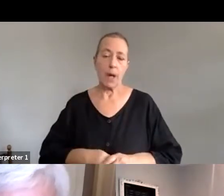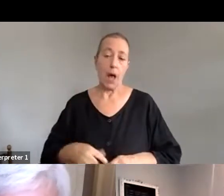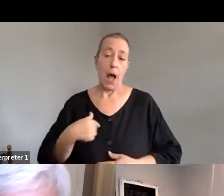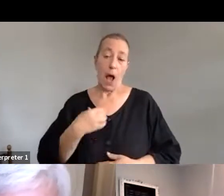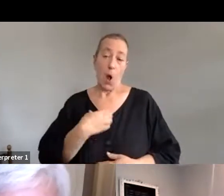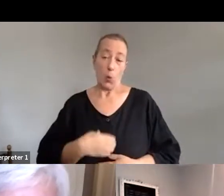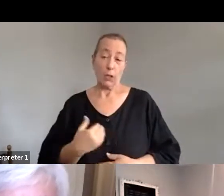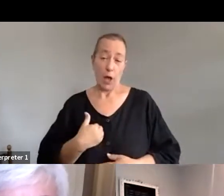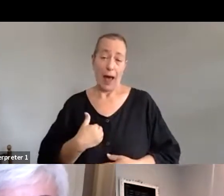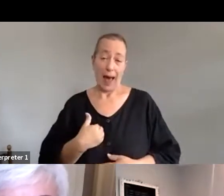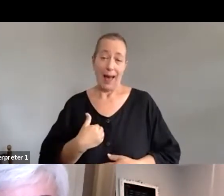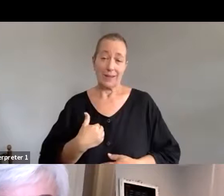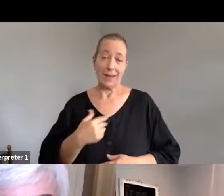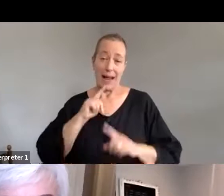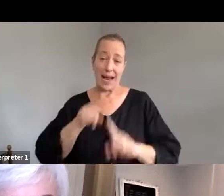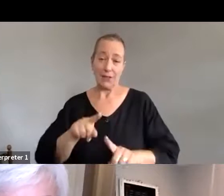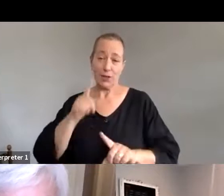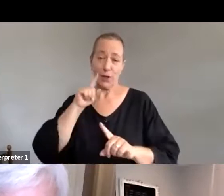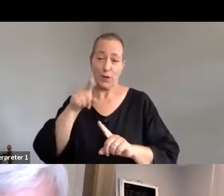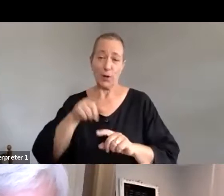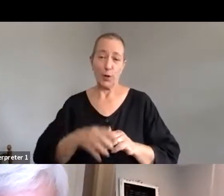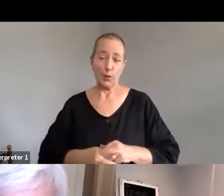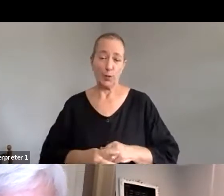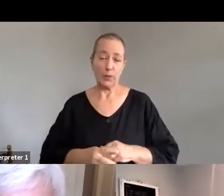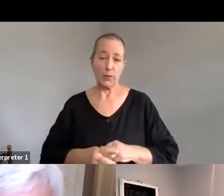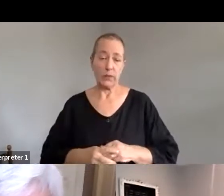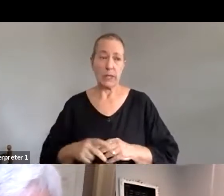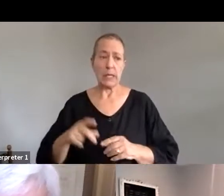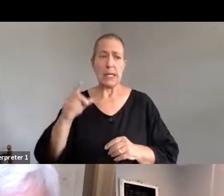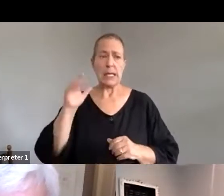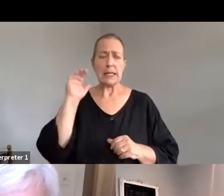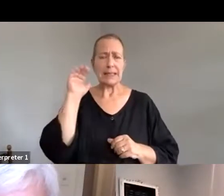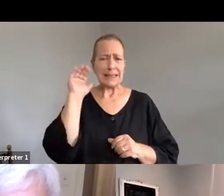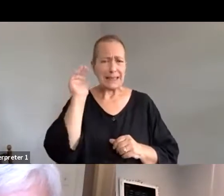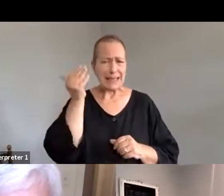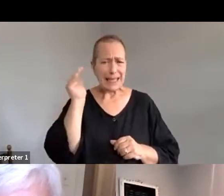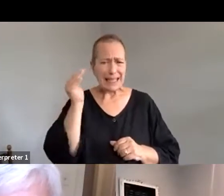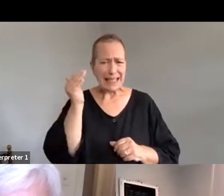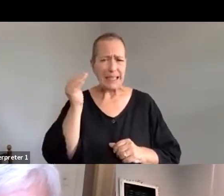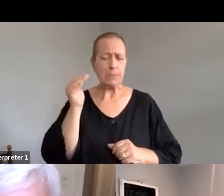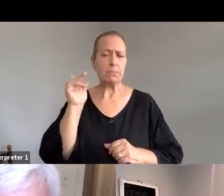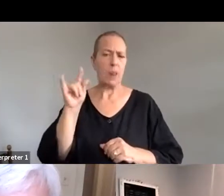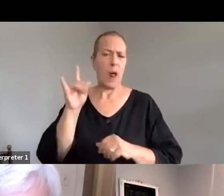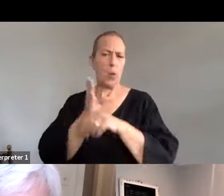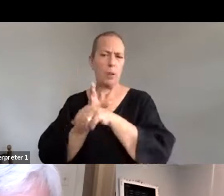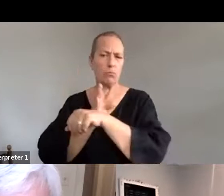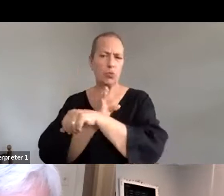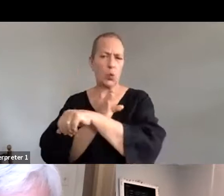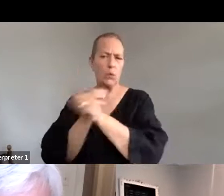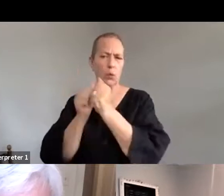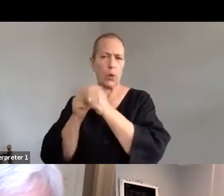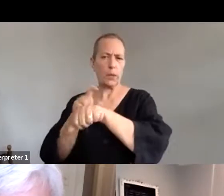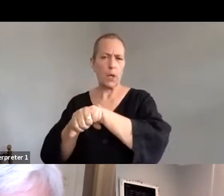definitive answer. The likelihood is that things will get better, that it will get better over